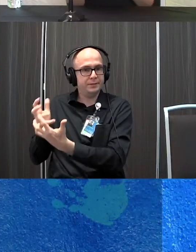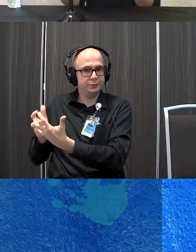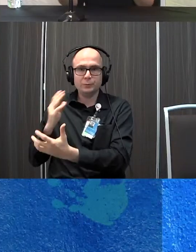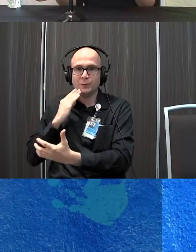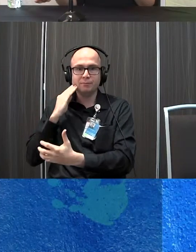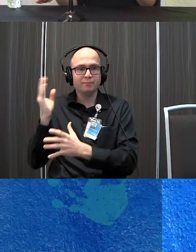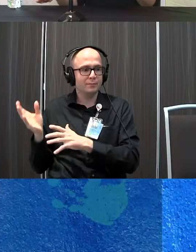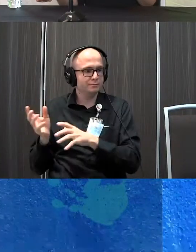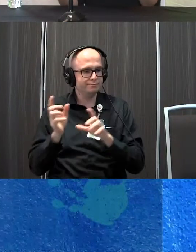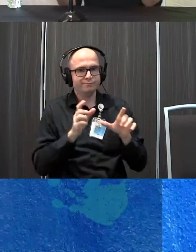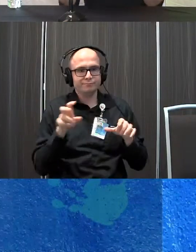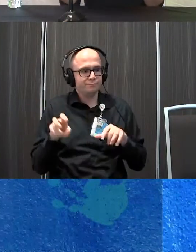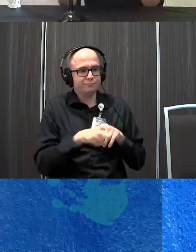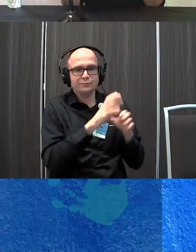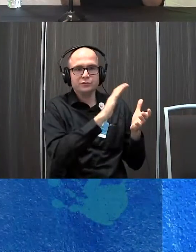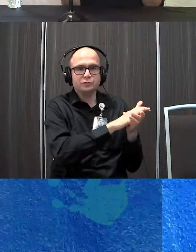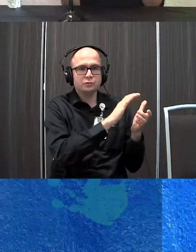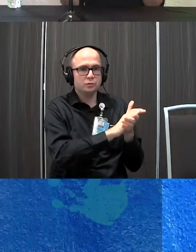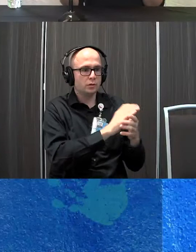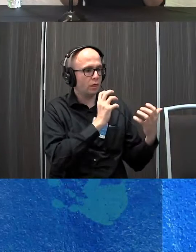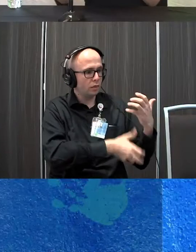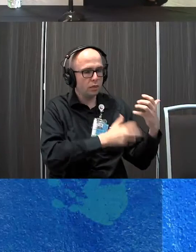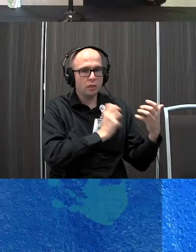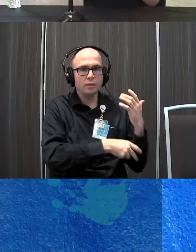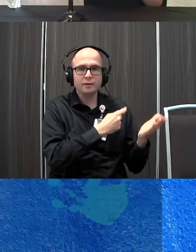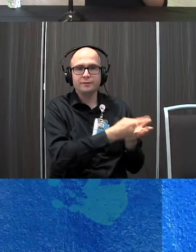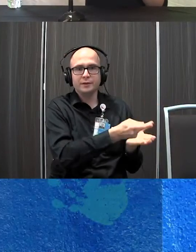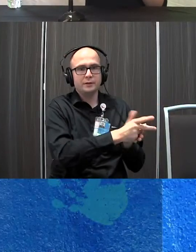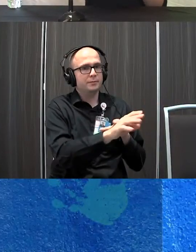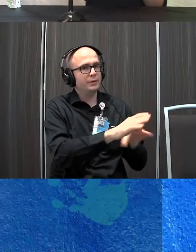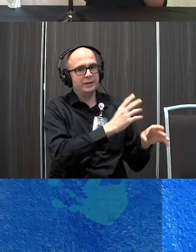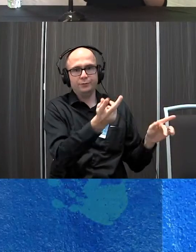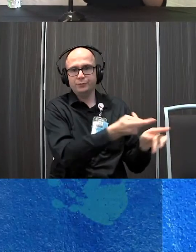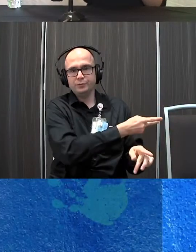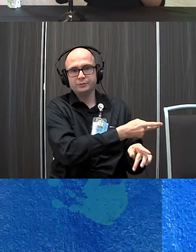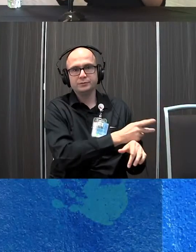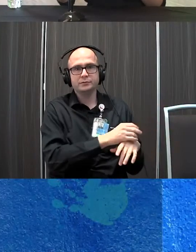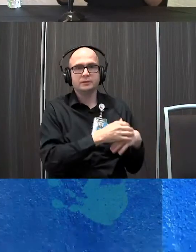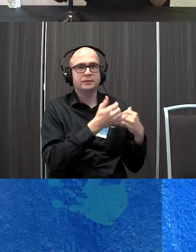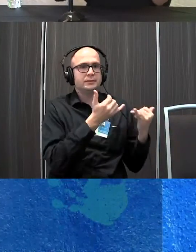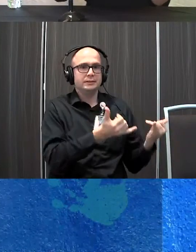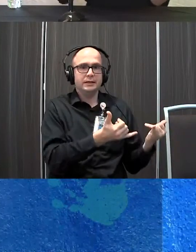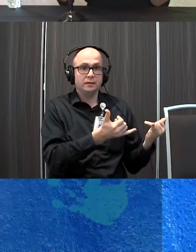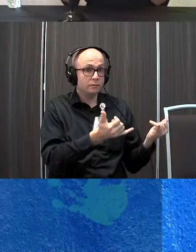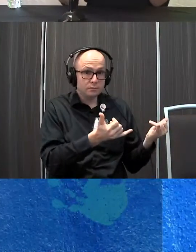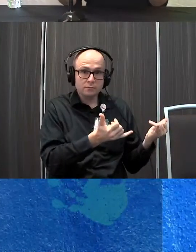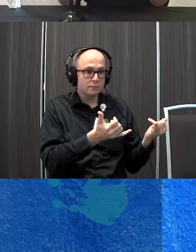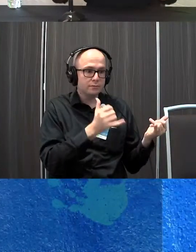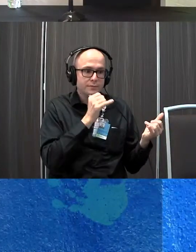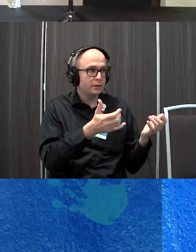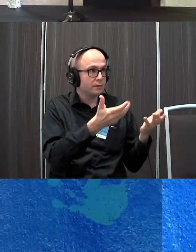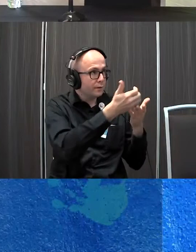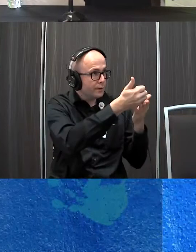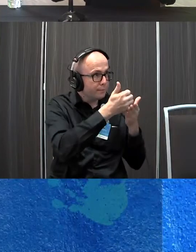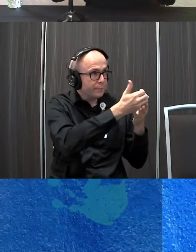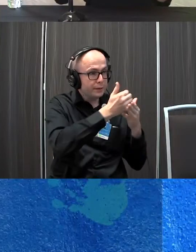home. But then when they go to school, if those needs are not being met, then those behaviors are only going to escalate, because now they're saying, okay, well, they're not getting it. I need